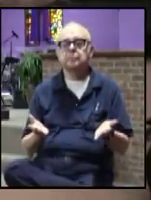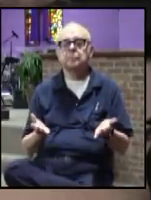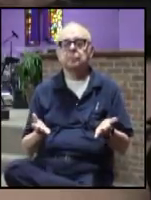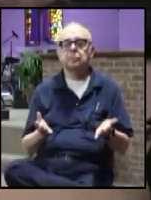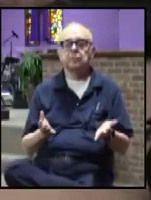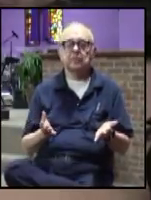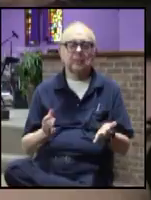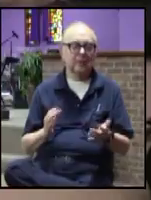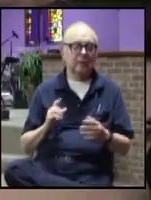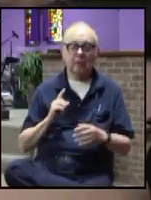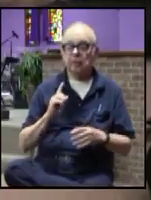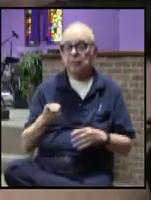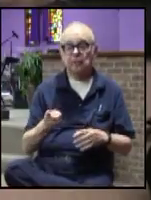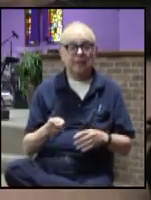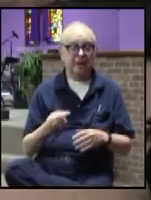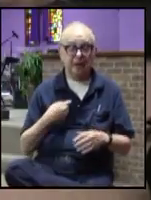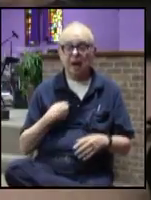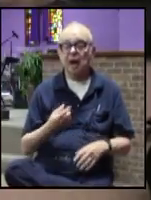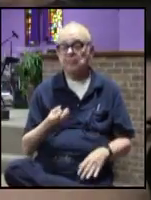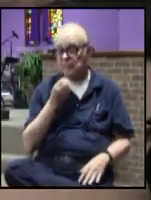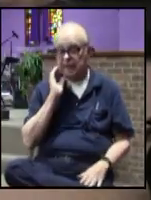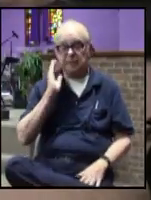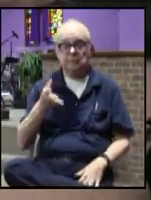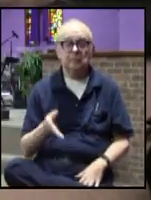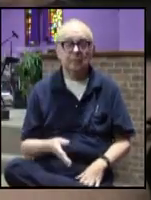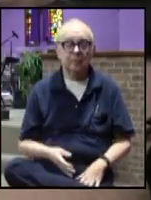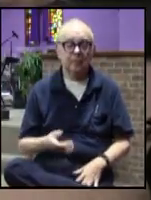is, you're on your own, bud, I'm eating.